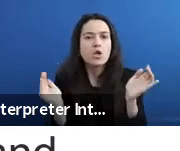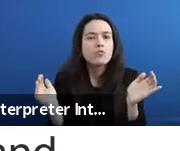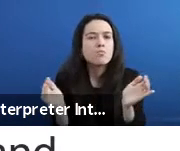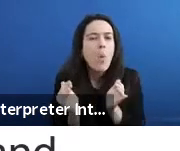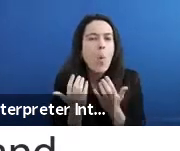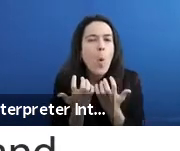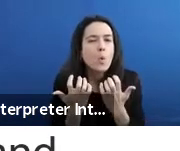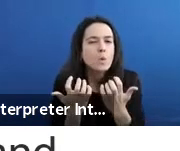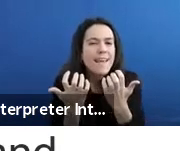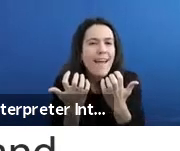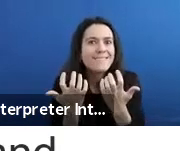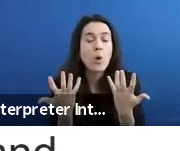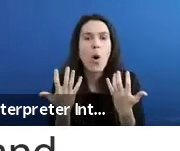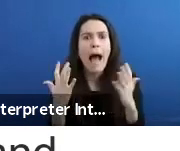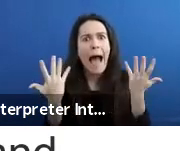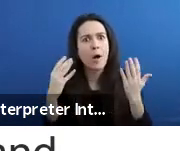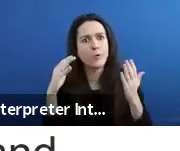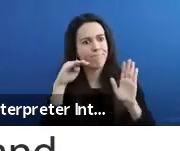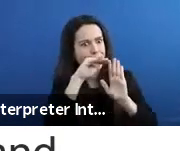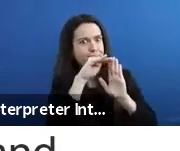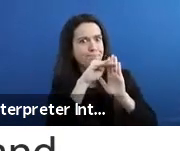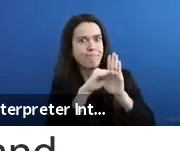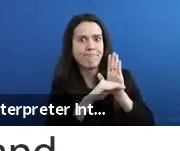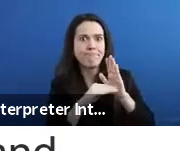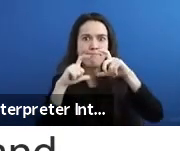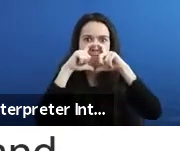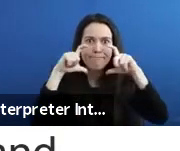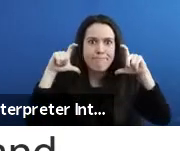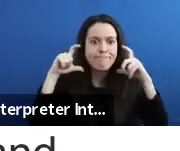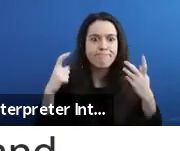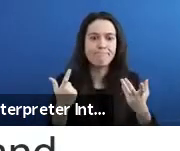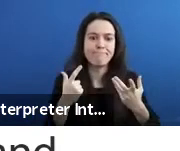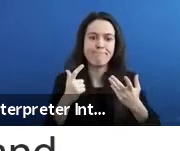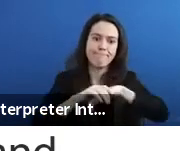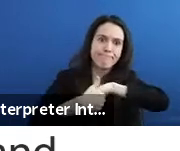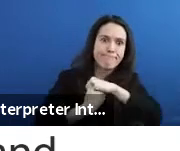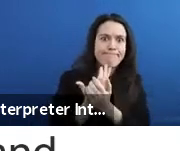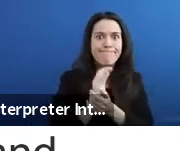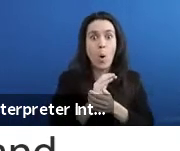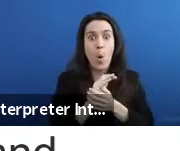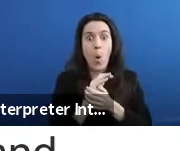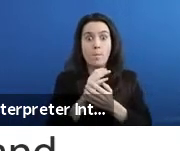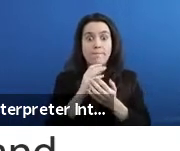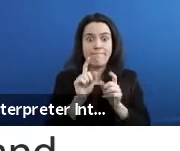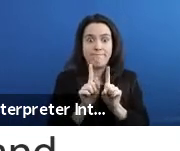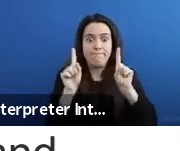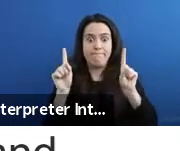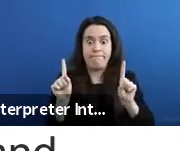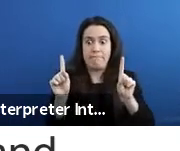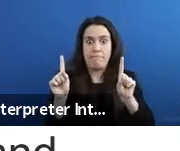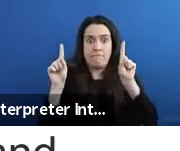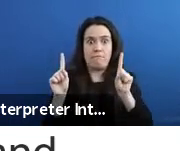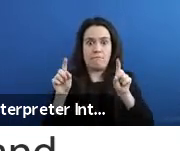respect the sanitary measures with the social distancing from the audience, within the audience and between the audience